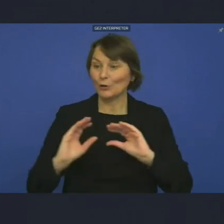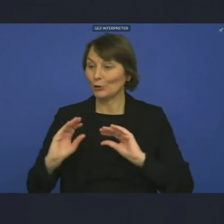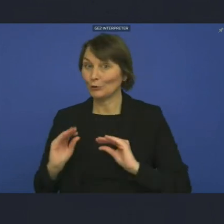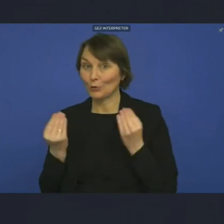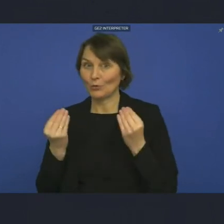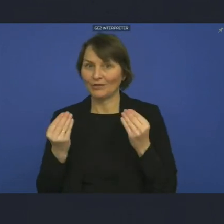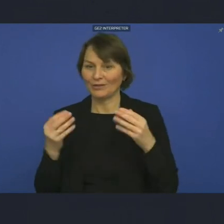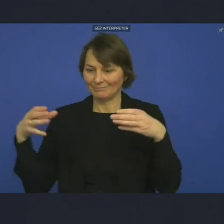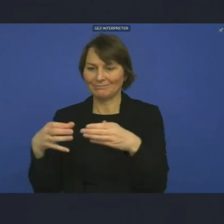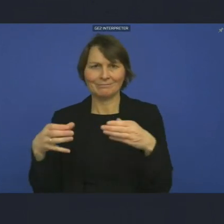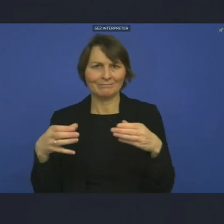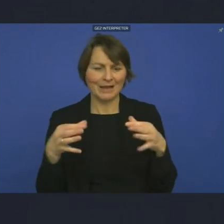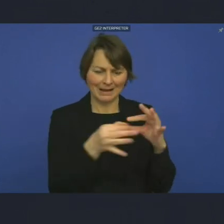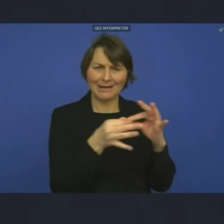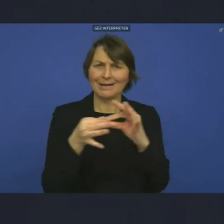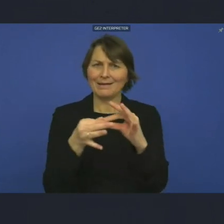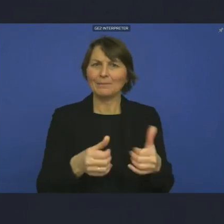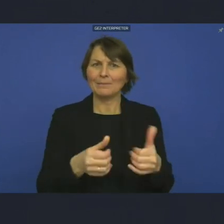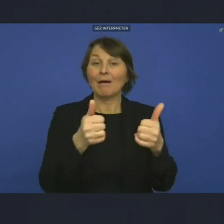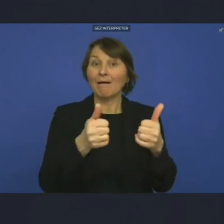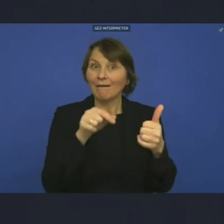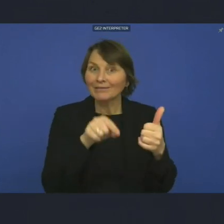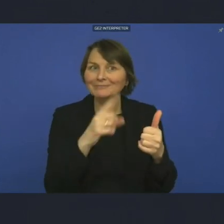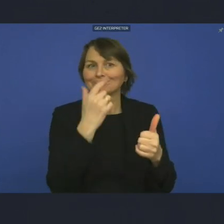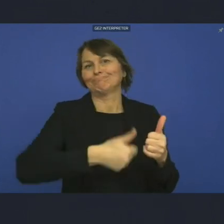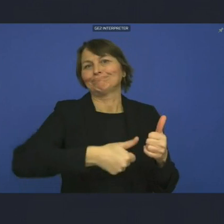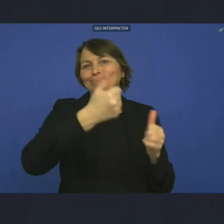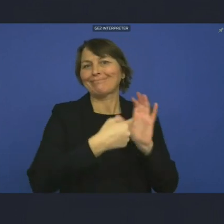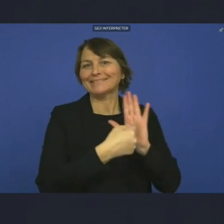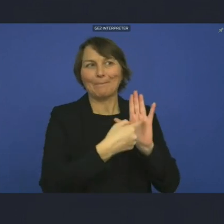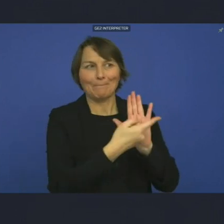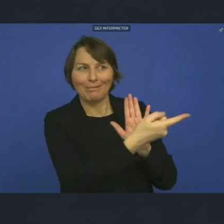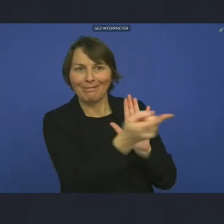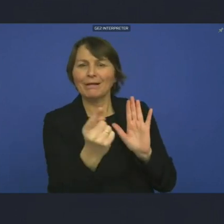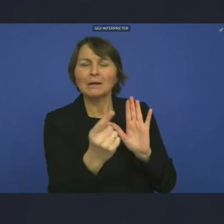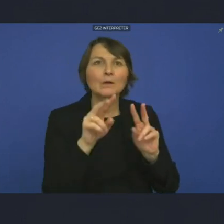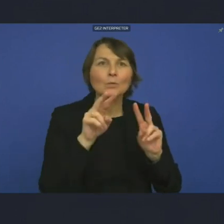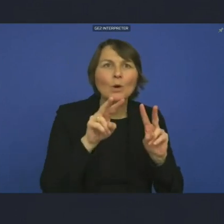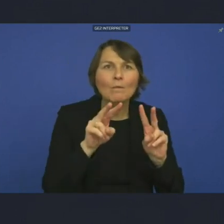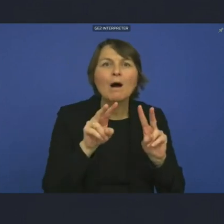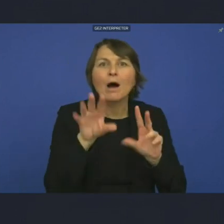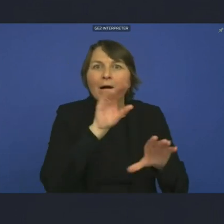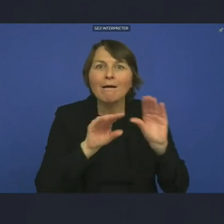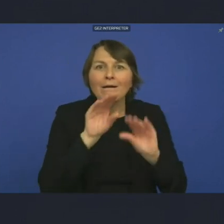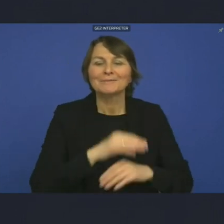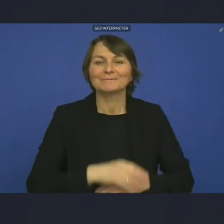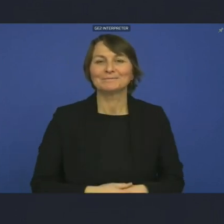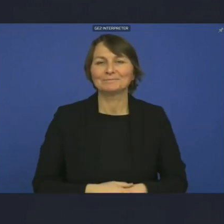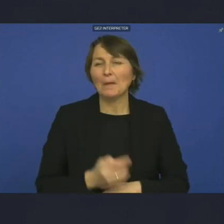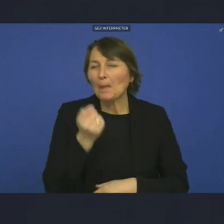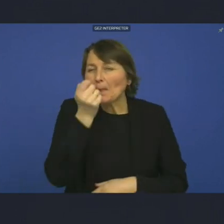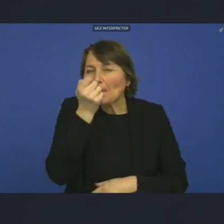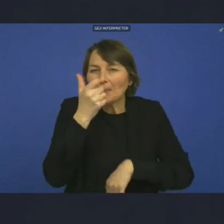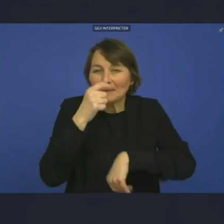be, again, an inspiration for everyone who is listening. We have a little bit of time left for questions from